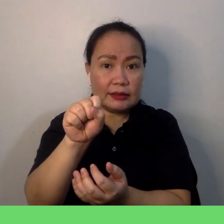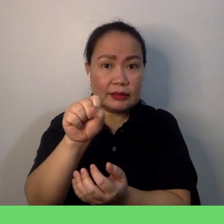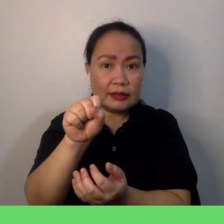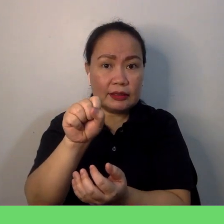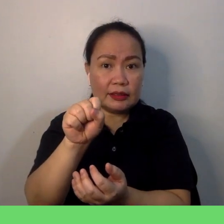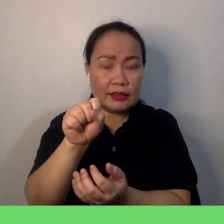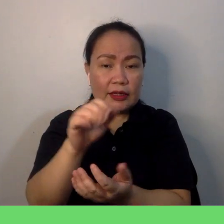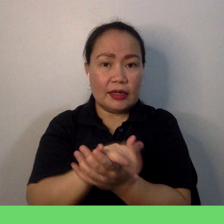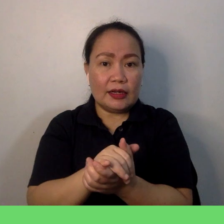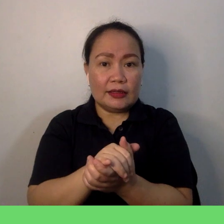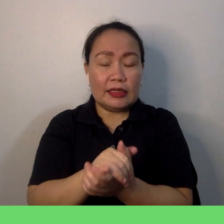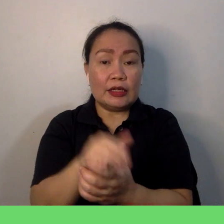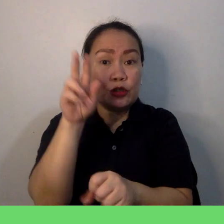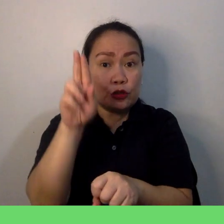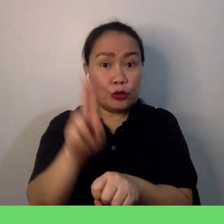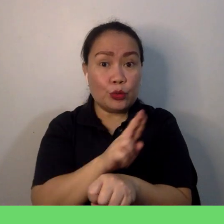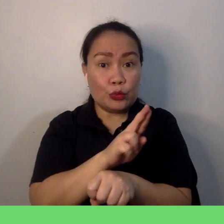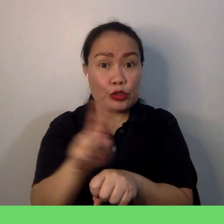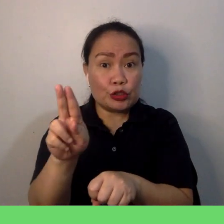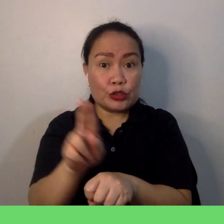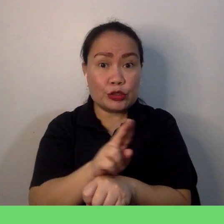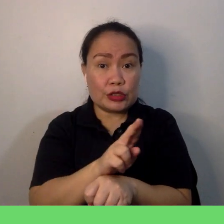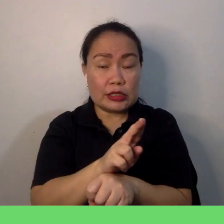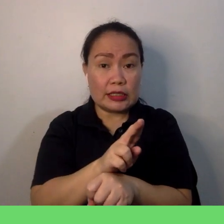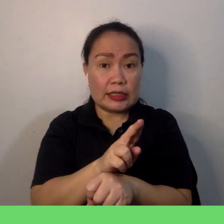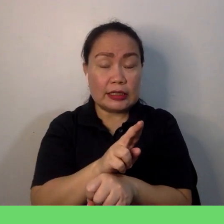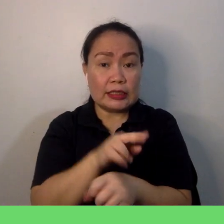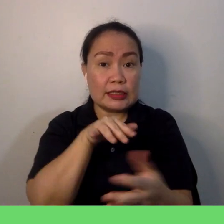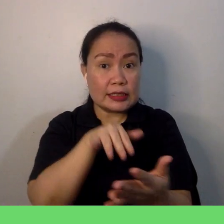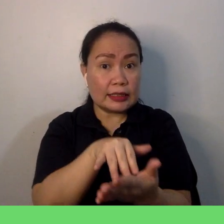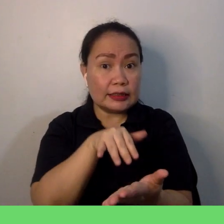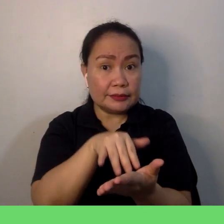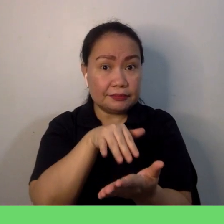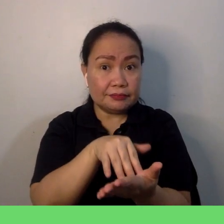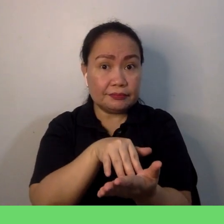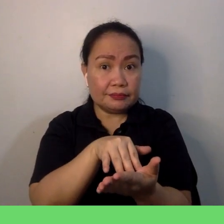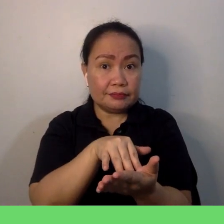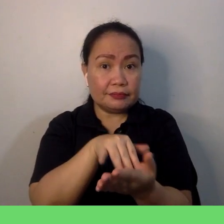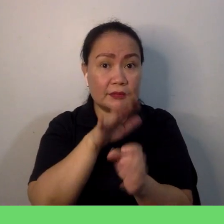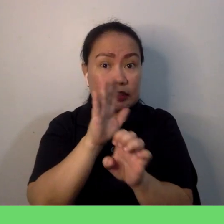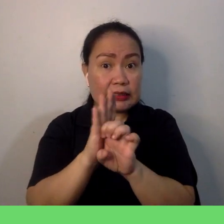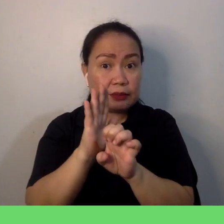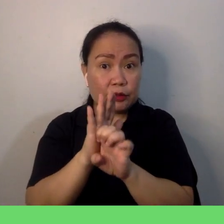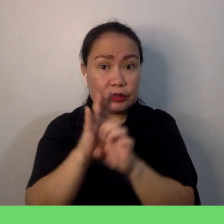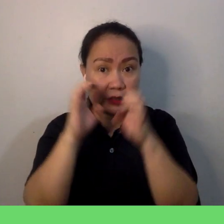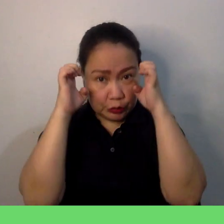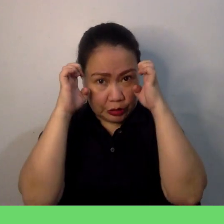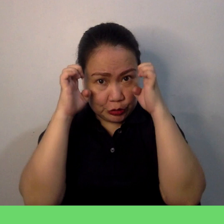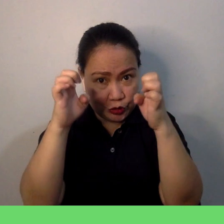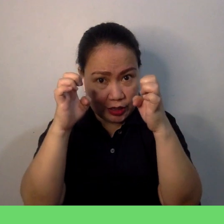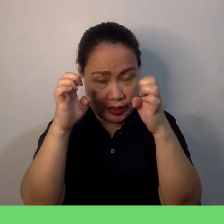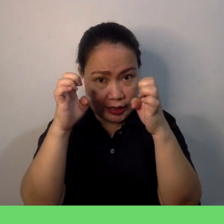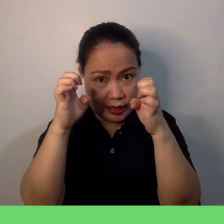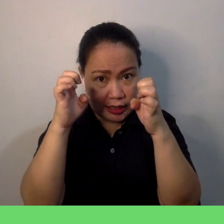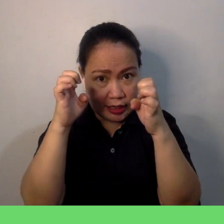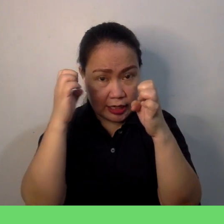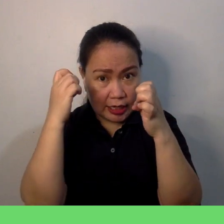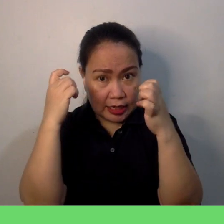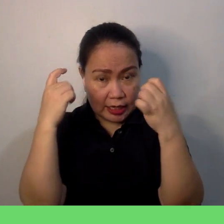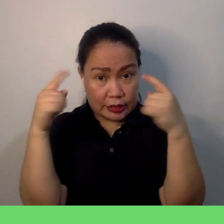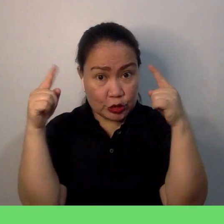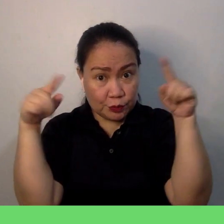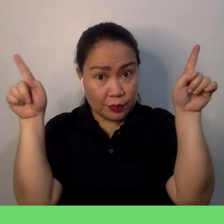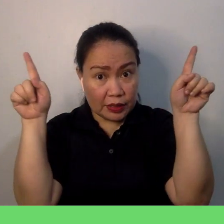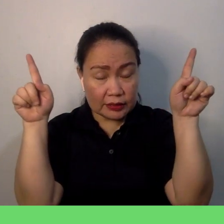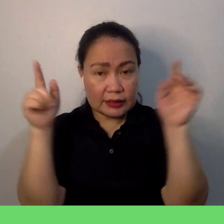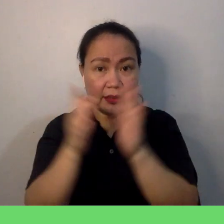natin. Ito yung gagamitin natin sa ating study, like the educational attainment, the gender,